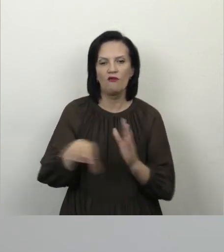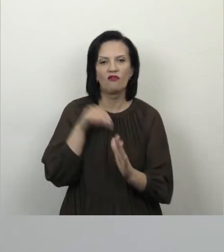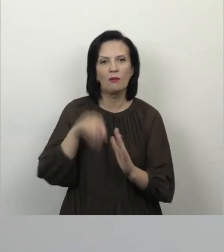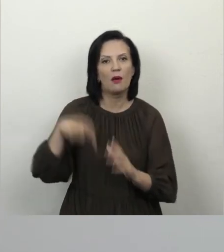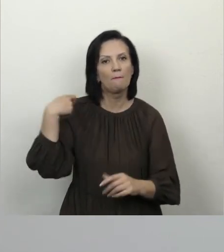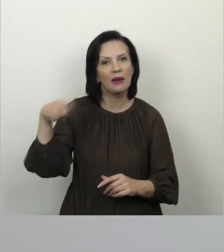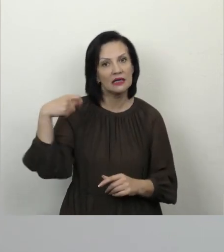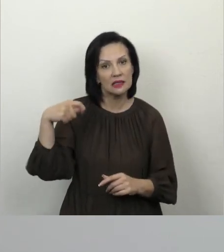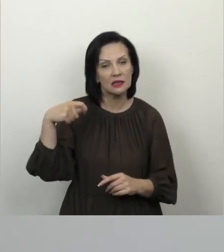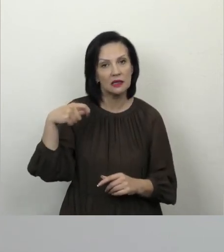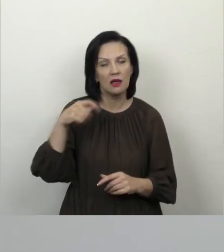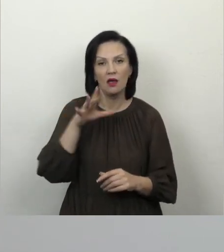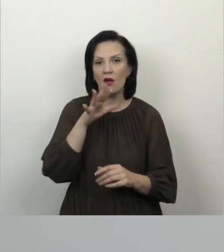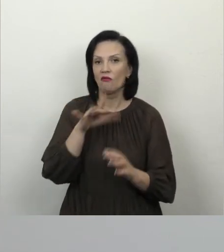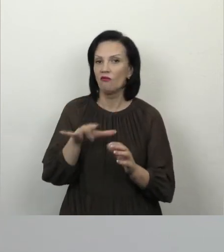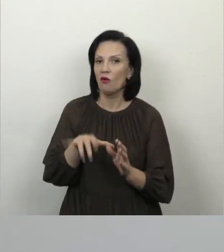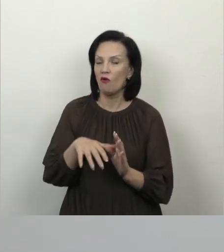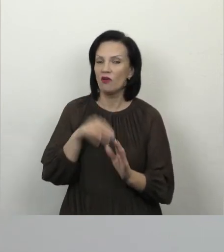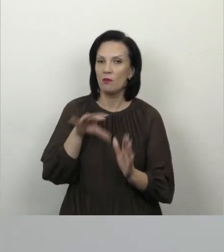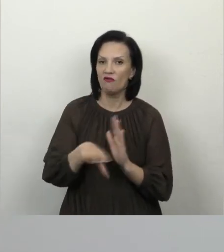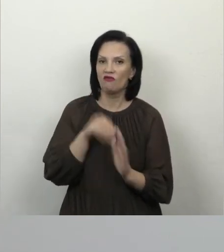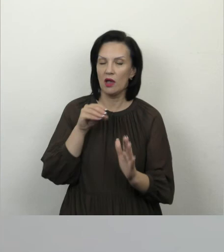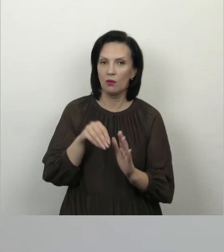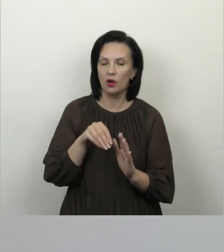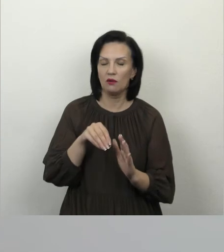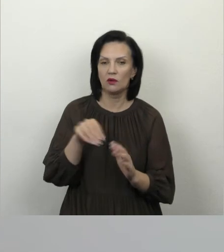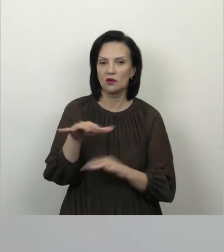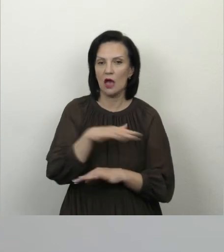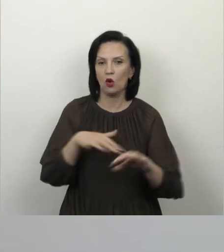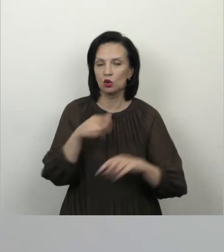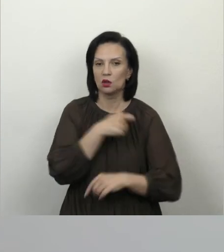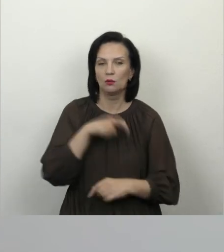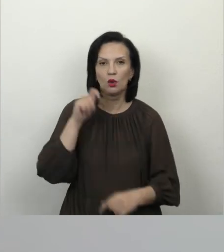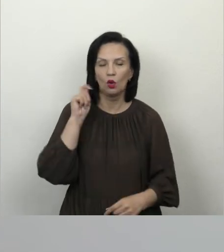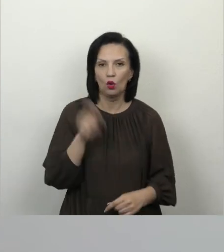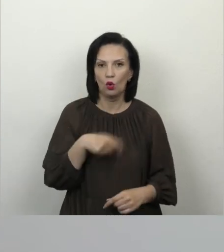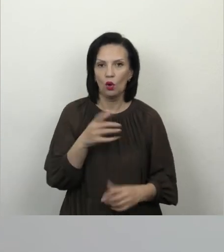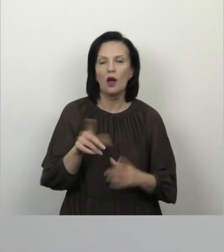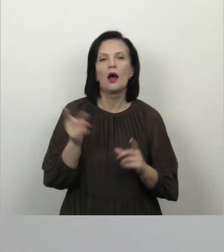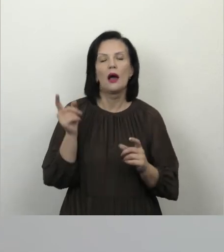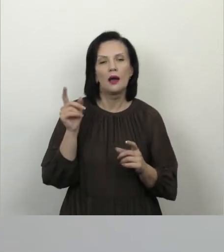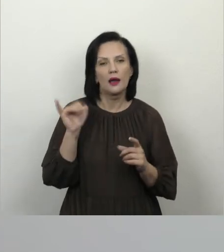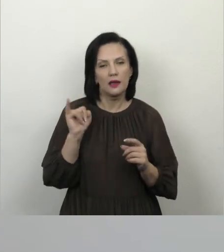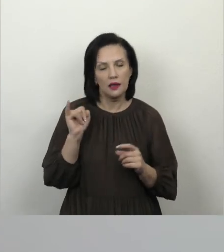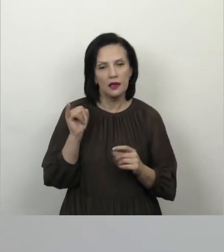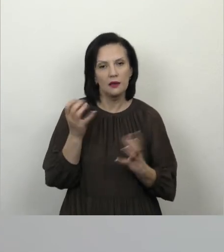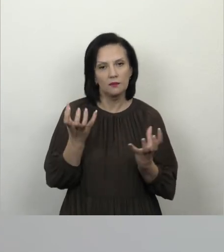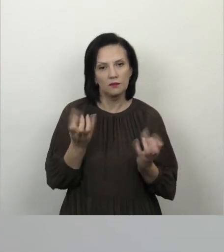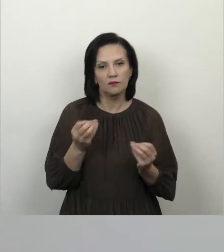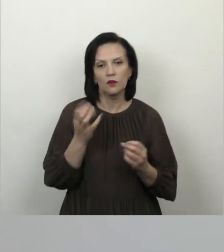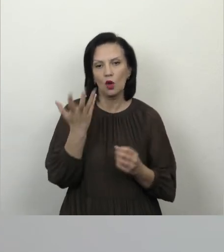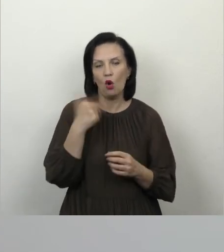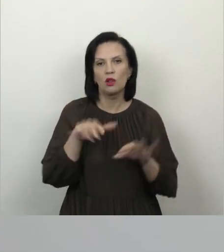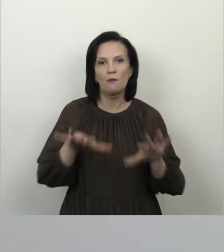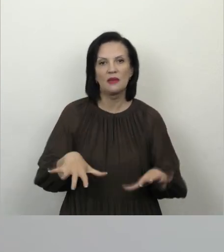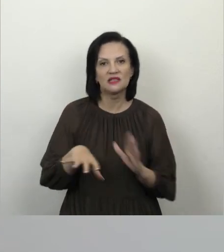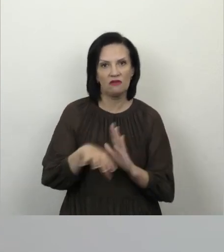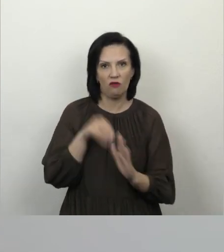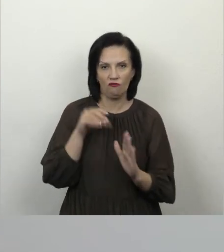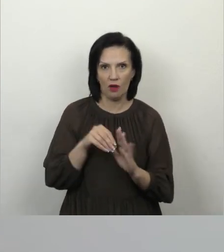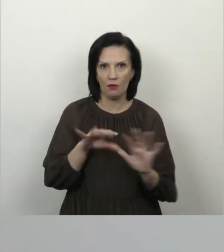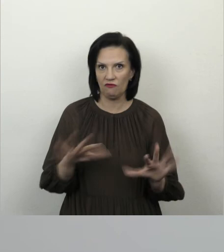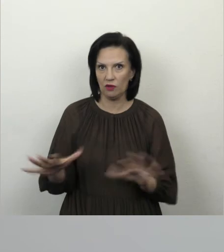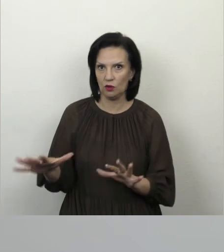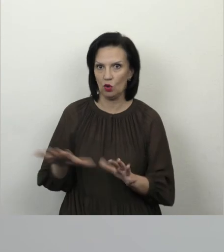only during the elections of the President and of the members of Parliament of Ukraine. At the same time, when the